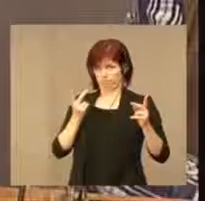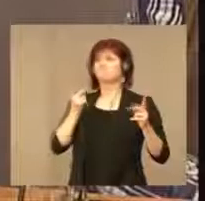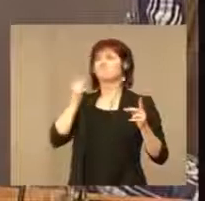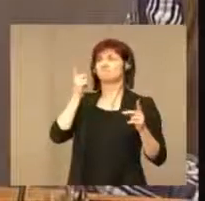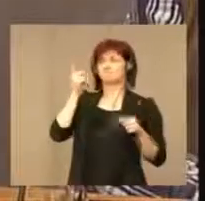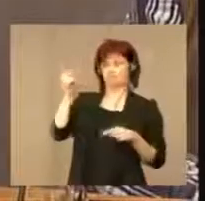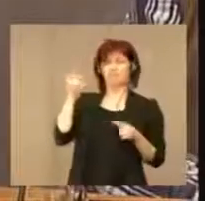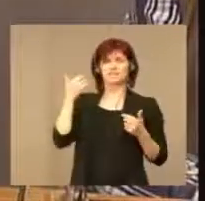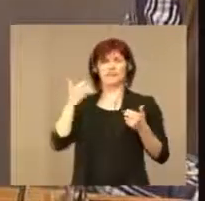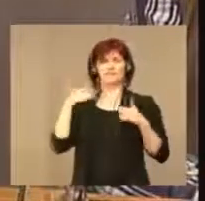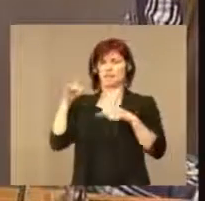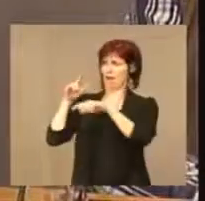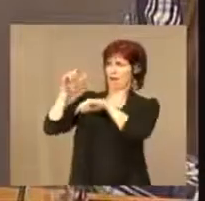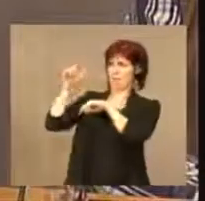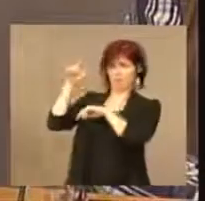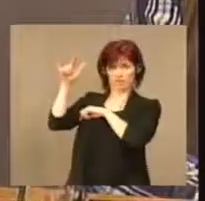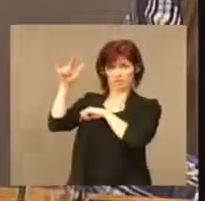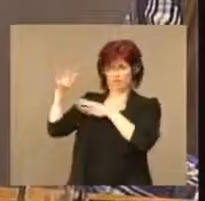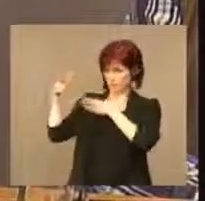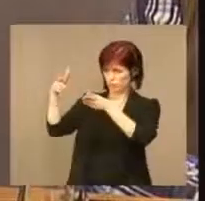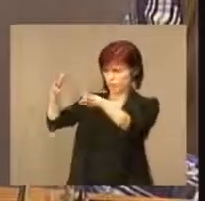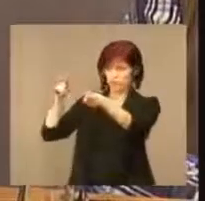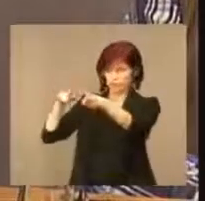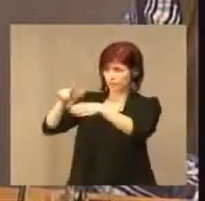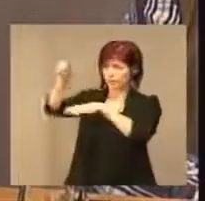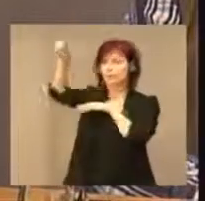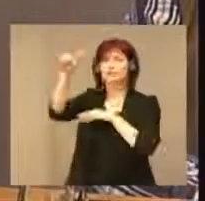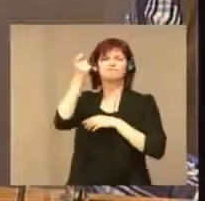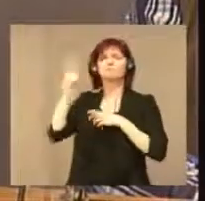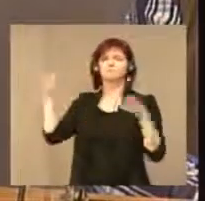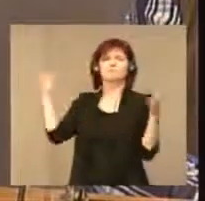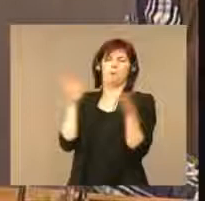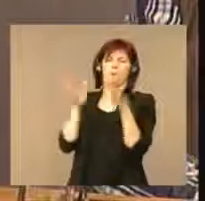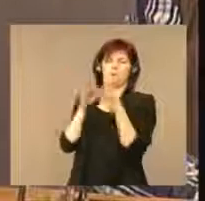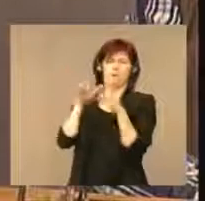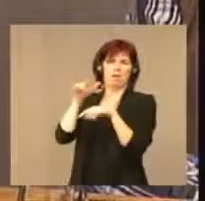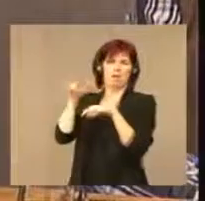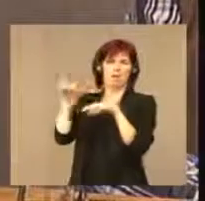airstrip, and an airplane, small airplane, can probably fly in and fly